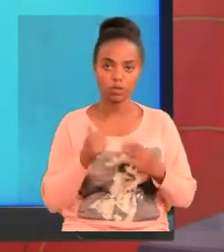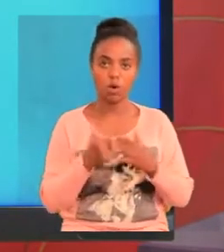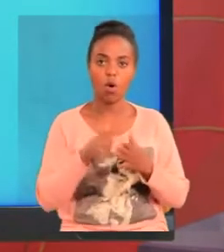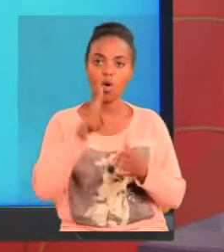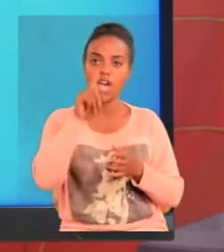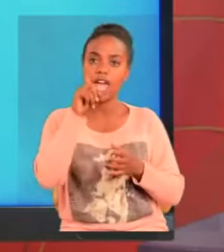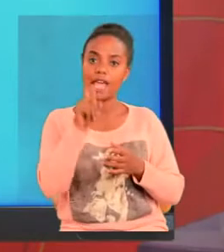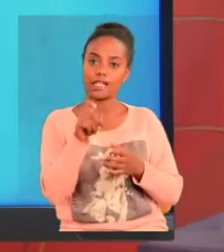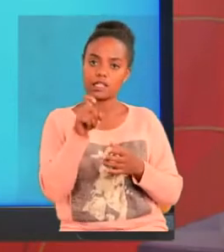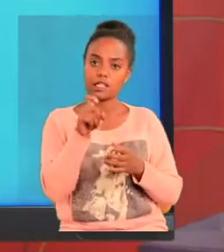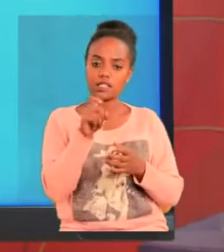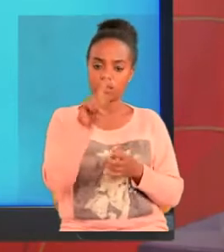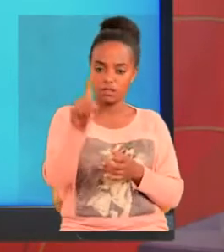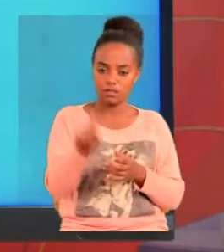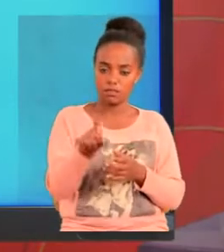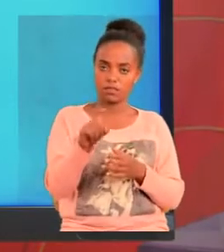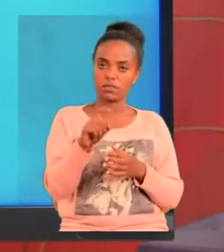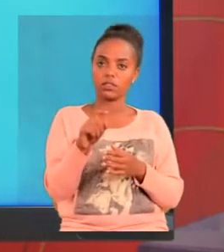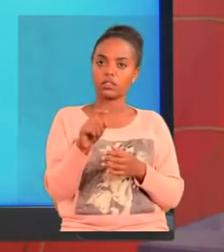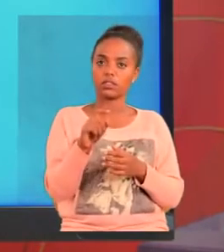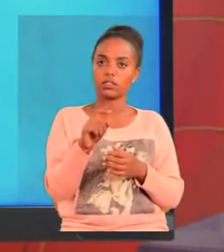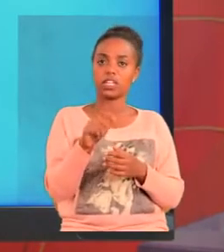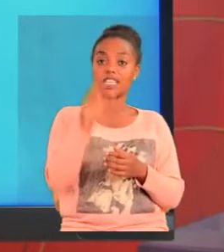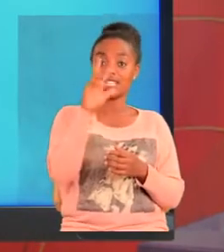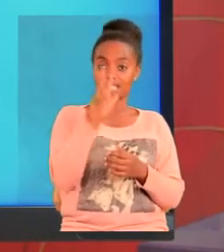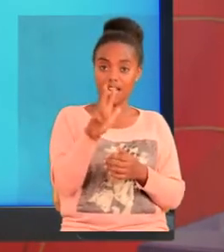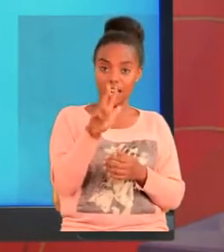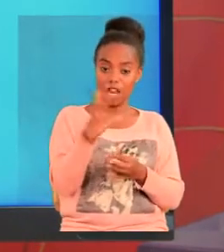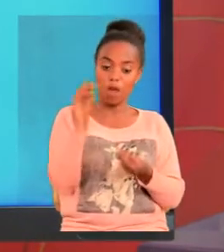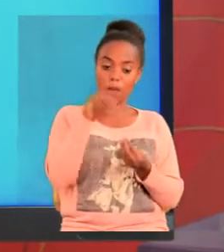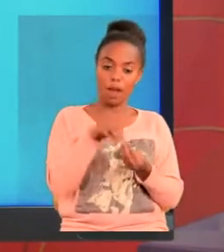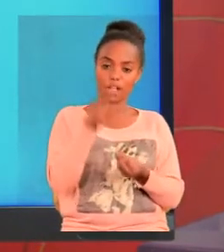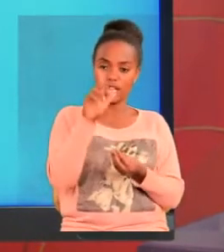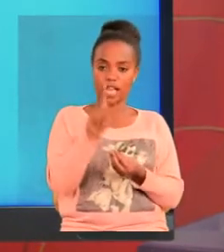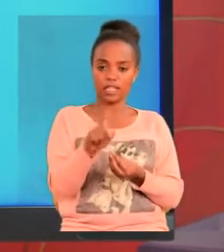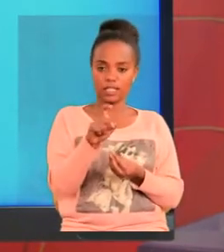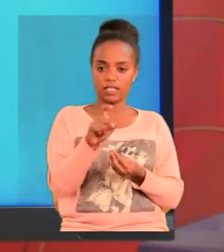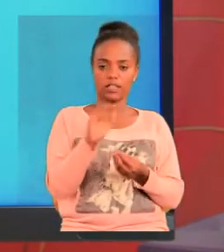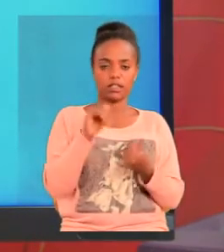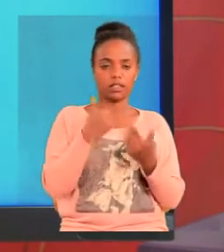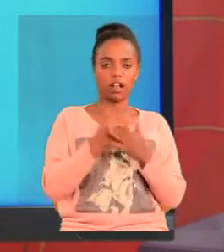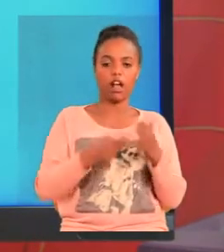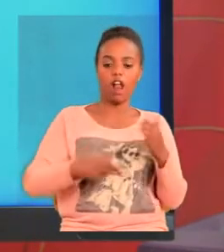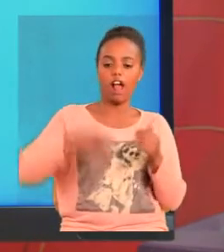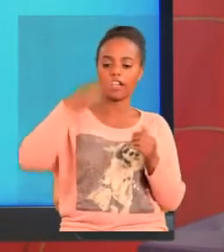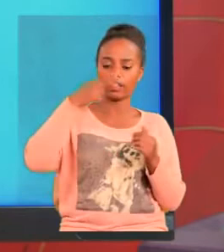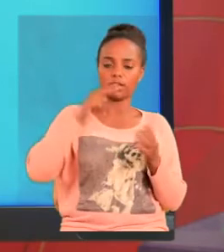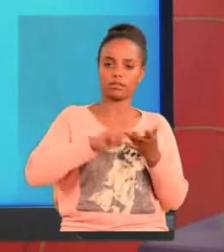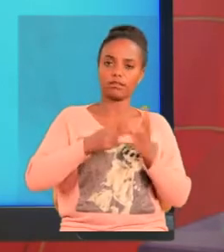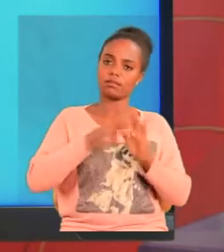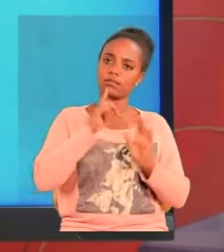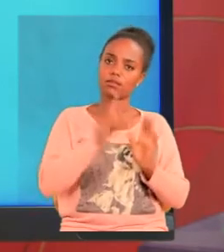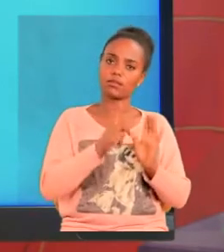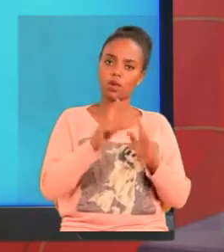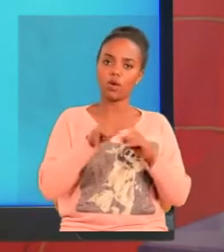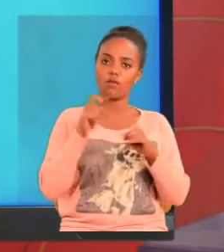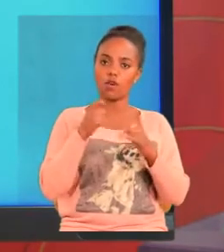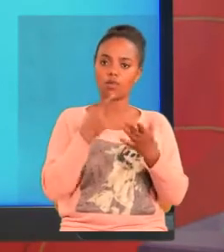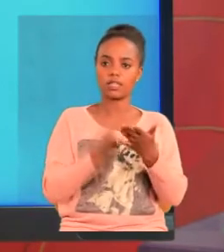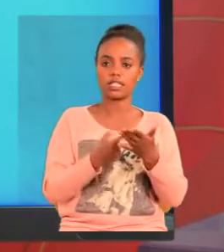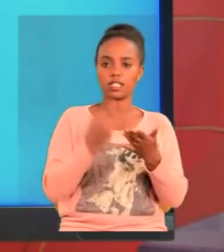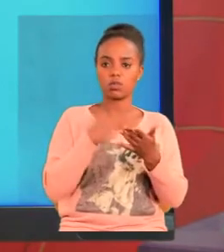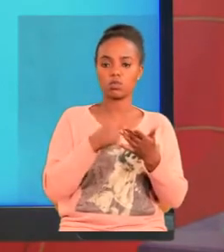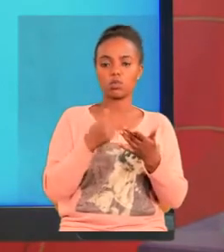we are asked to find 3 plus x. So from this we have